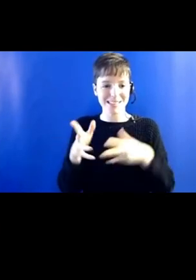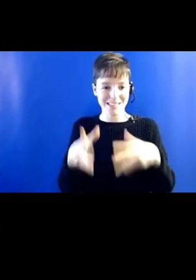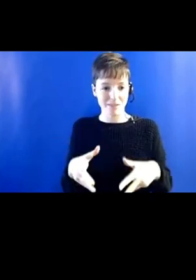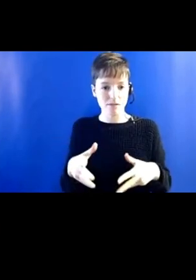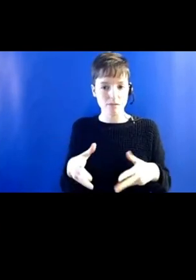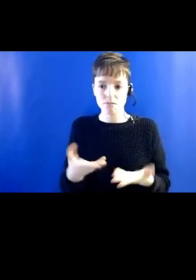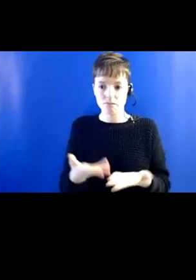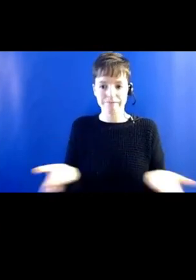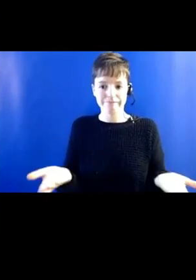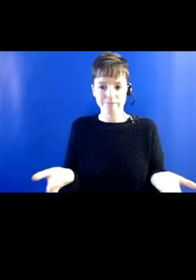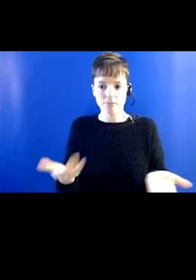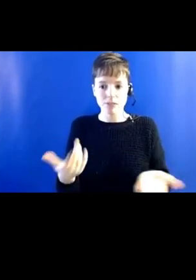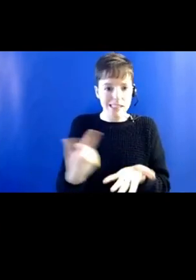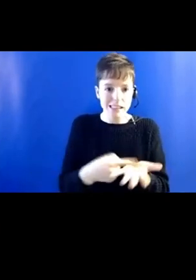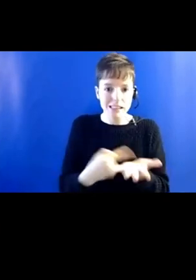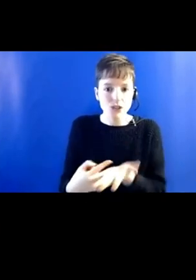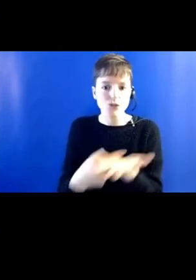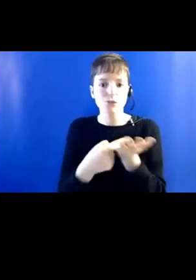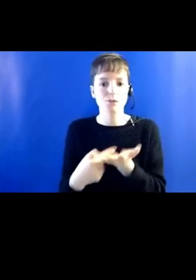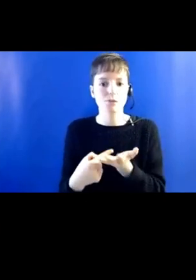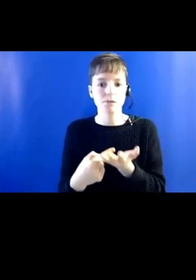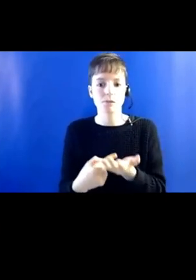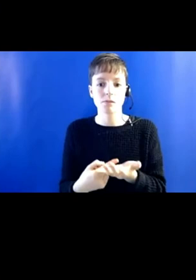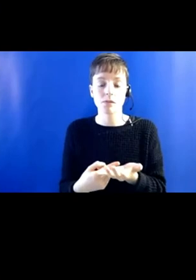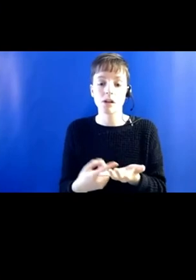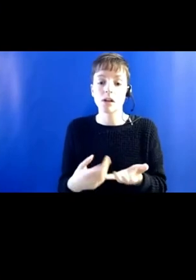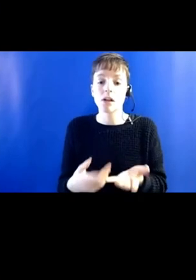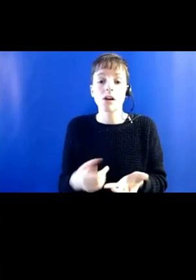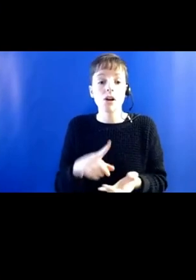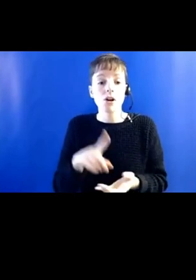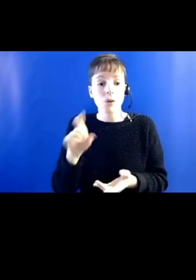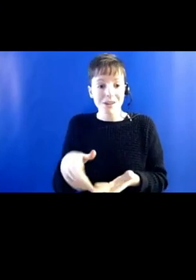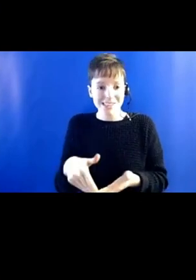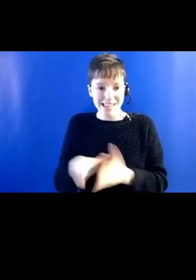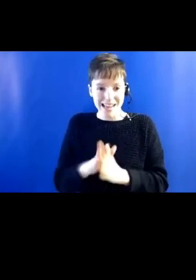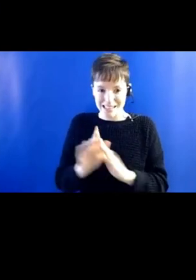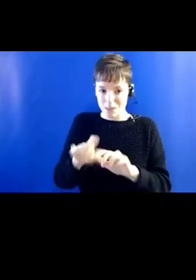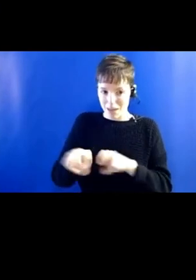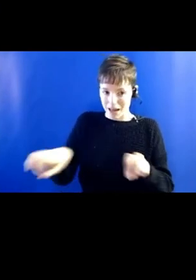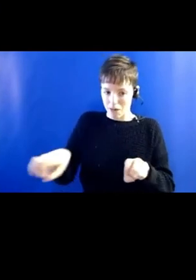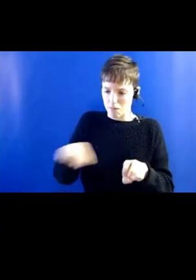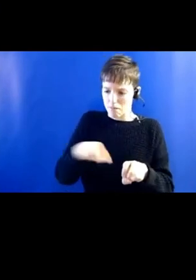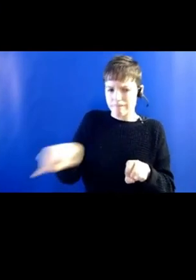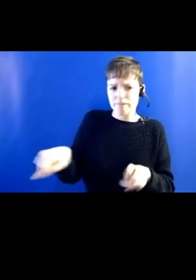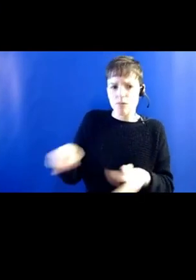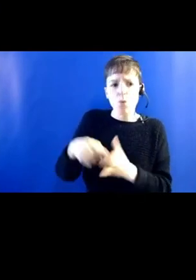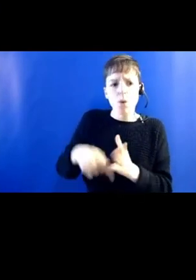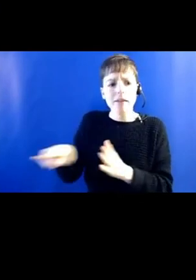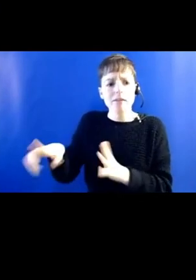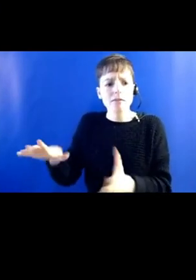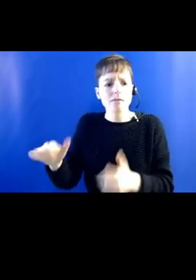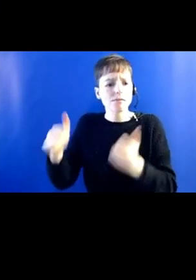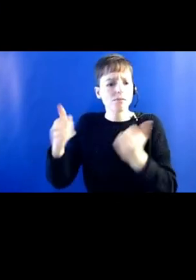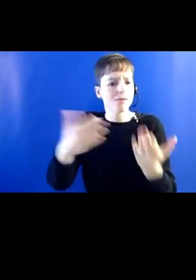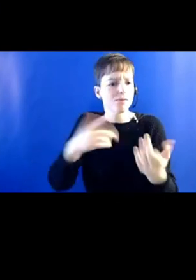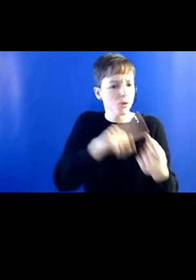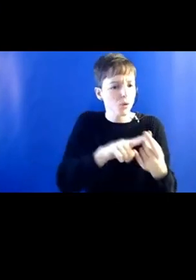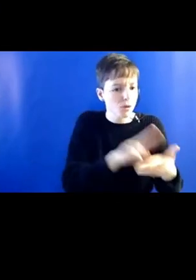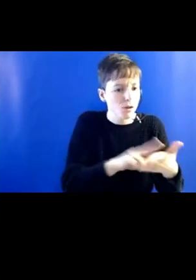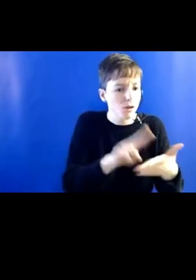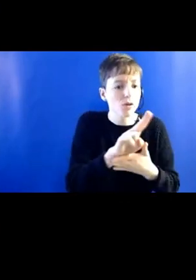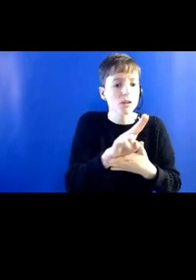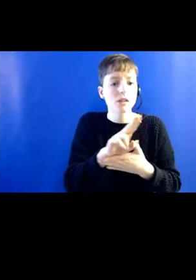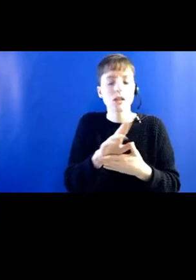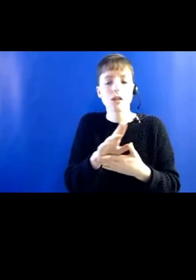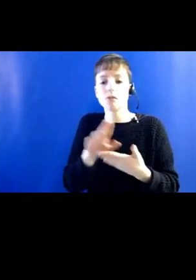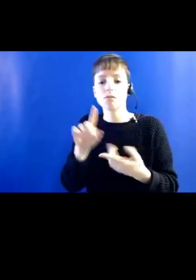we'd like to open the floor for discussion. The question that we want to ask participants is, what would you recommend the university